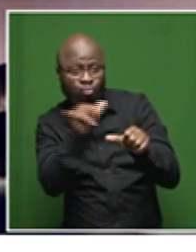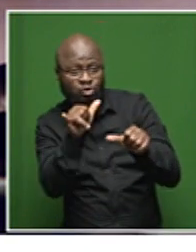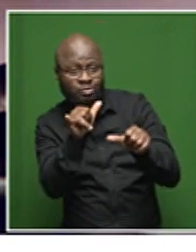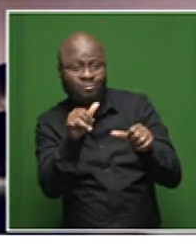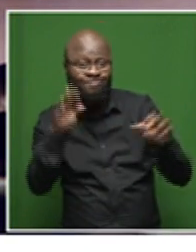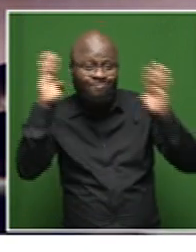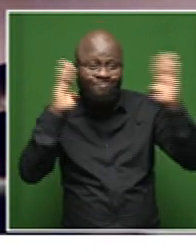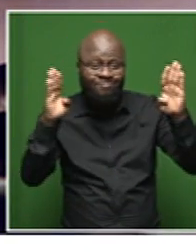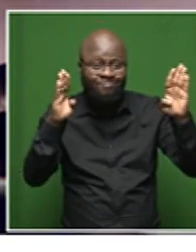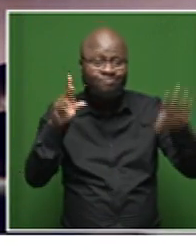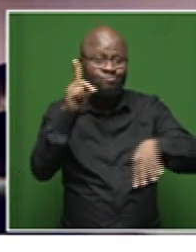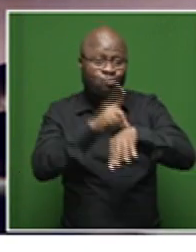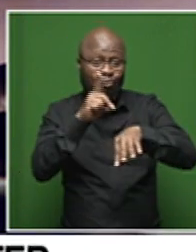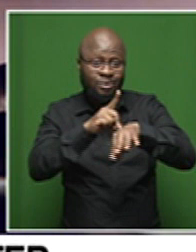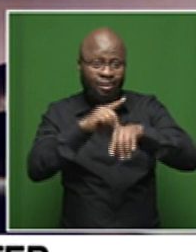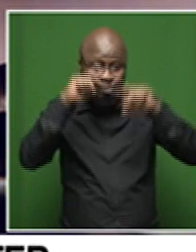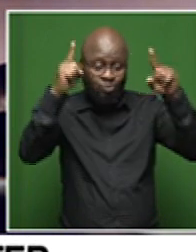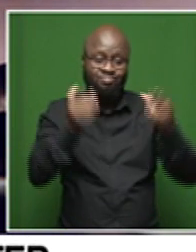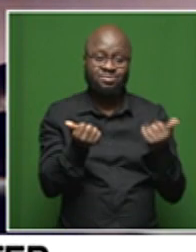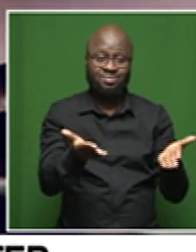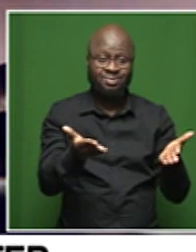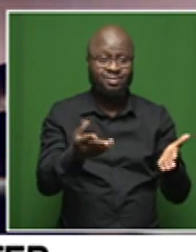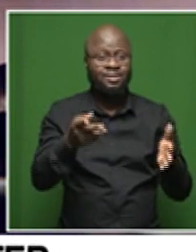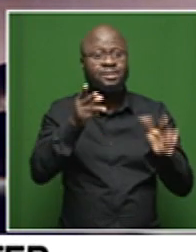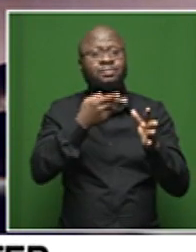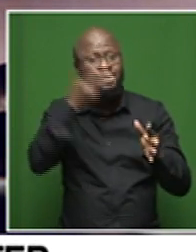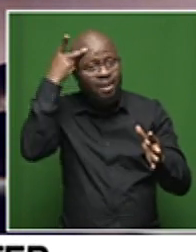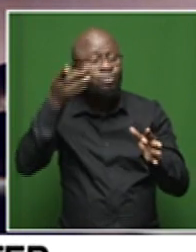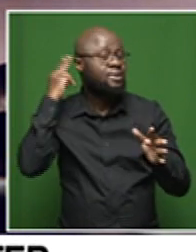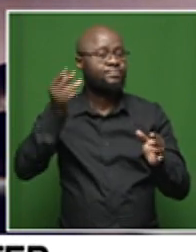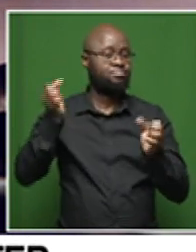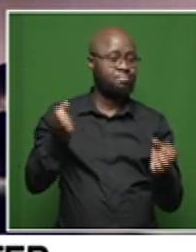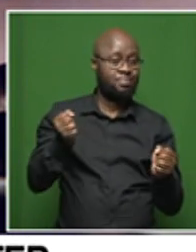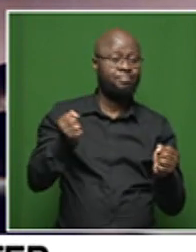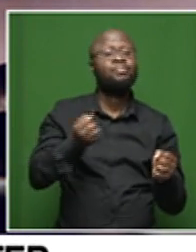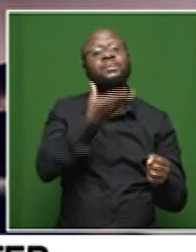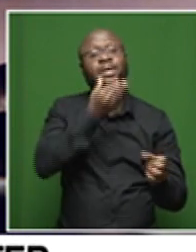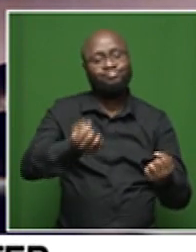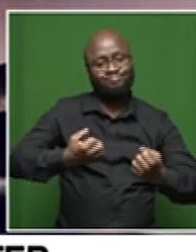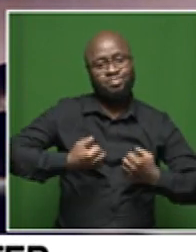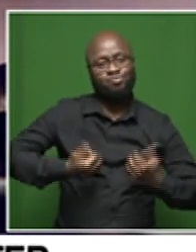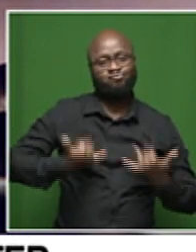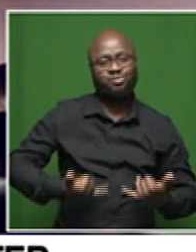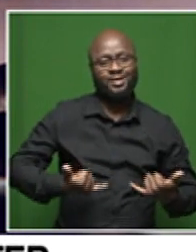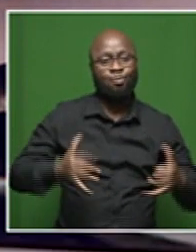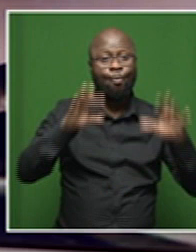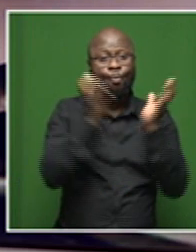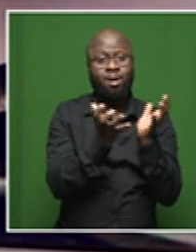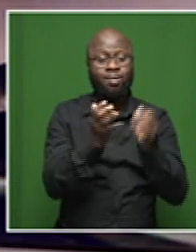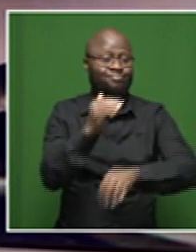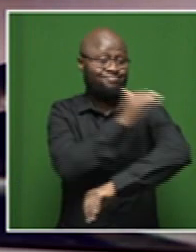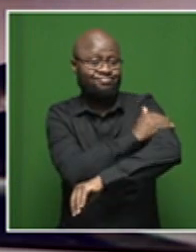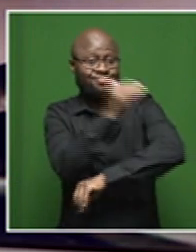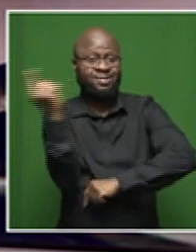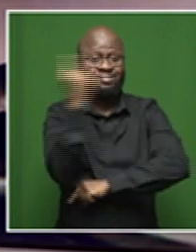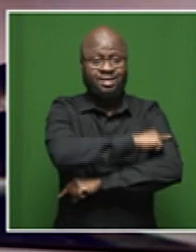Mthombeni. Signing with us today is Tsepo Maseko, and the feeder interpreter is Ntabiseng Ndlovu. World Hypertension Day is celebrated annually on